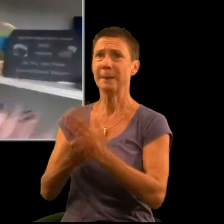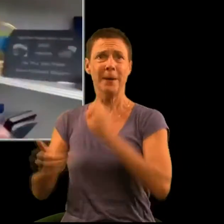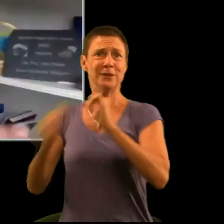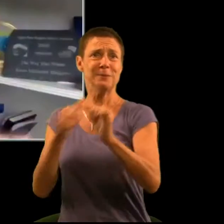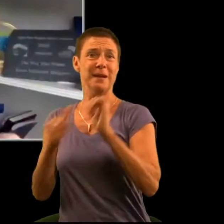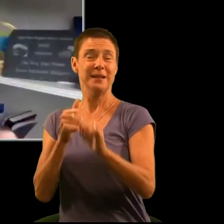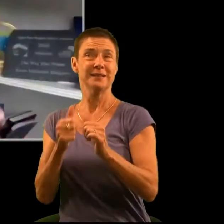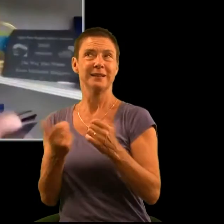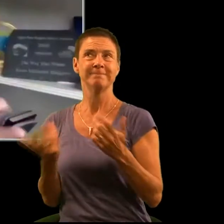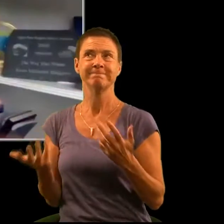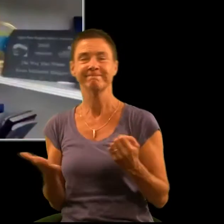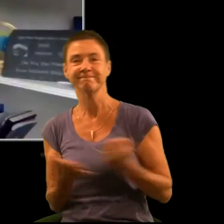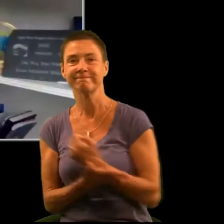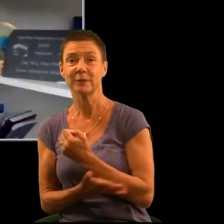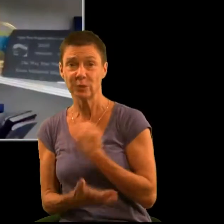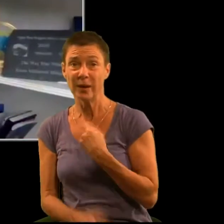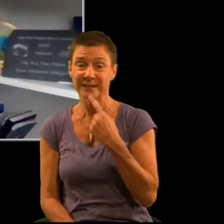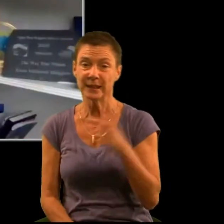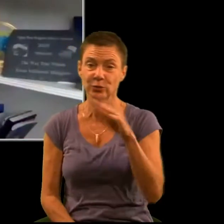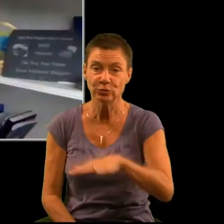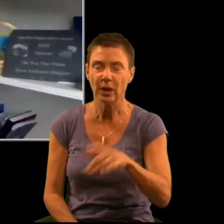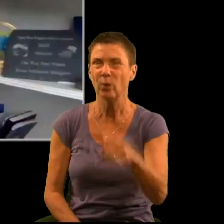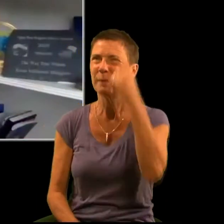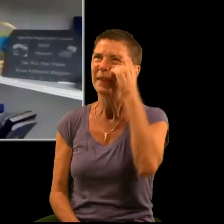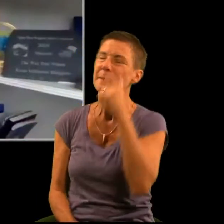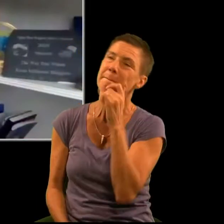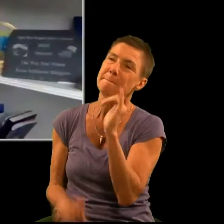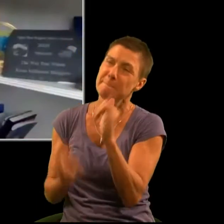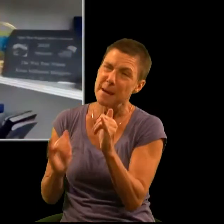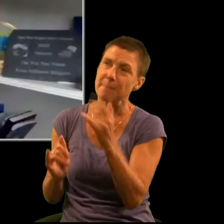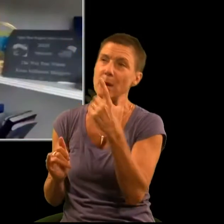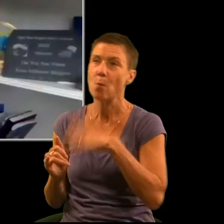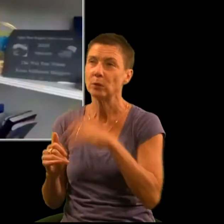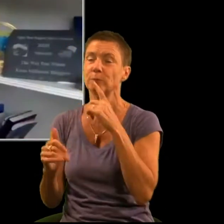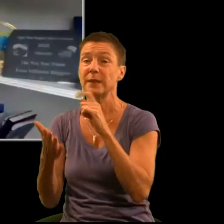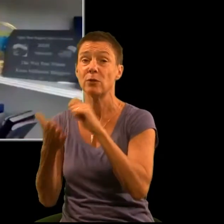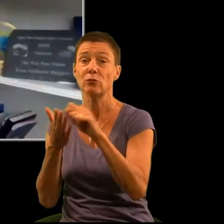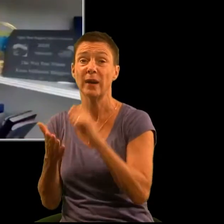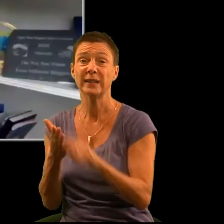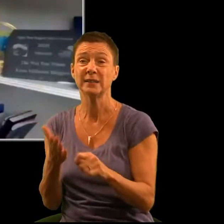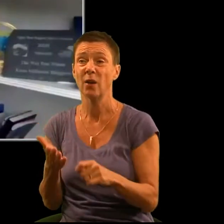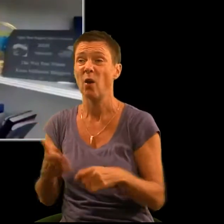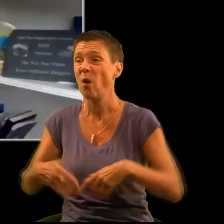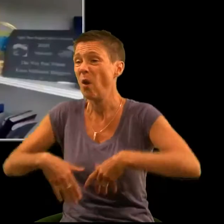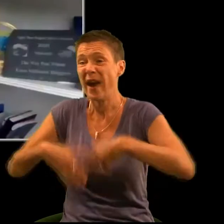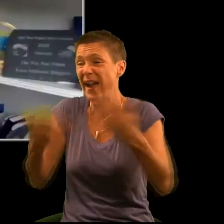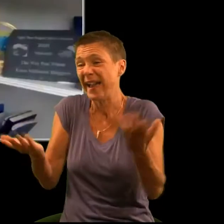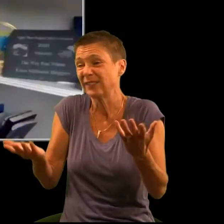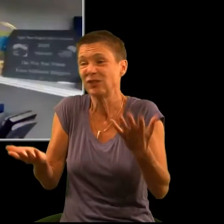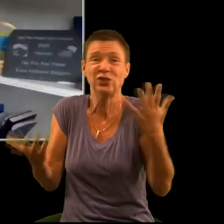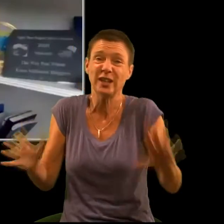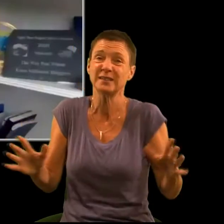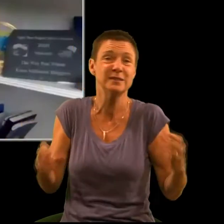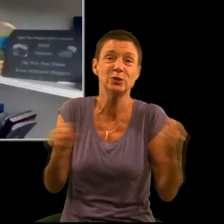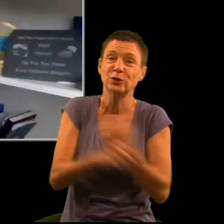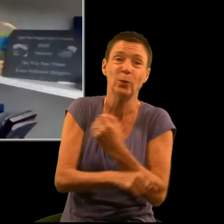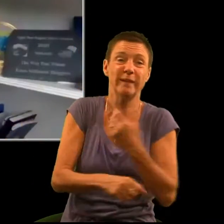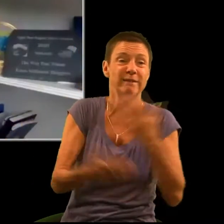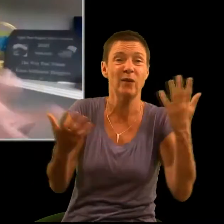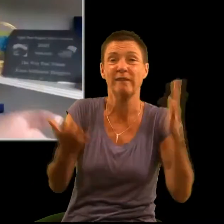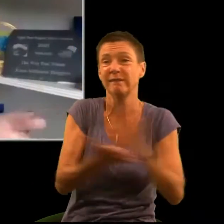So I always say, to kids who are thinking maybe they might want to be a writer, or even if you don't, keep it up because you never